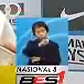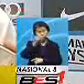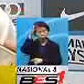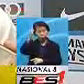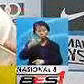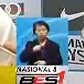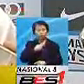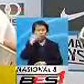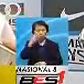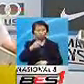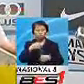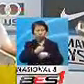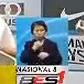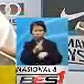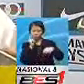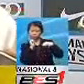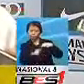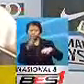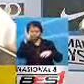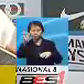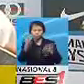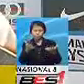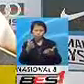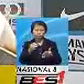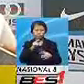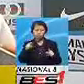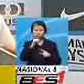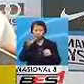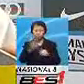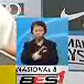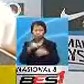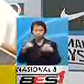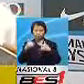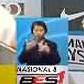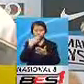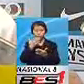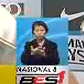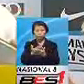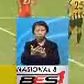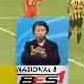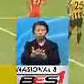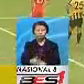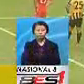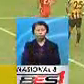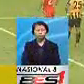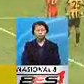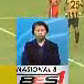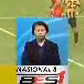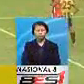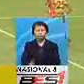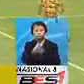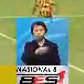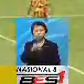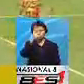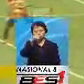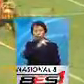also to make these goals. It's not enough to play good and then don't score. Manakala